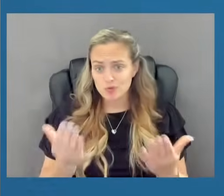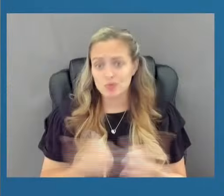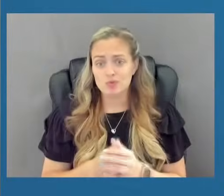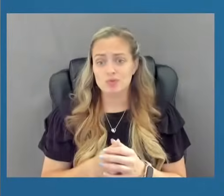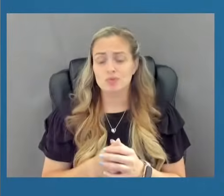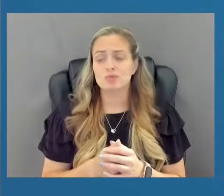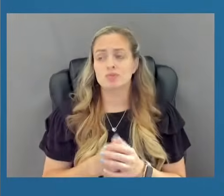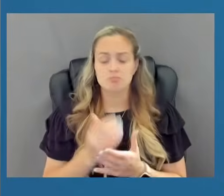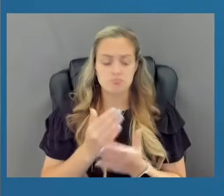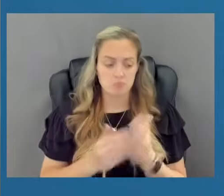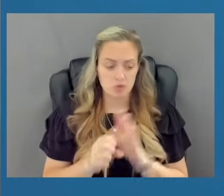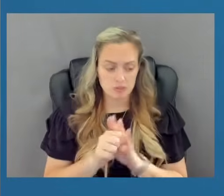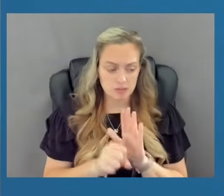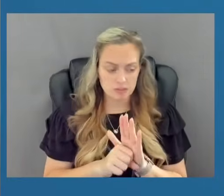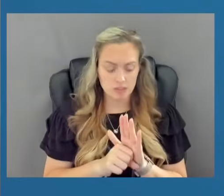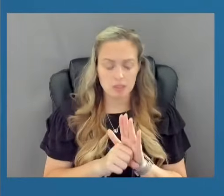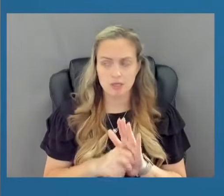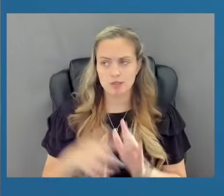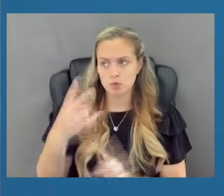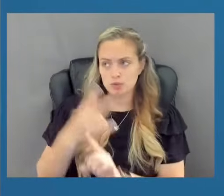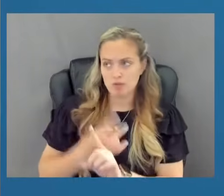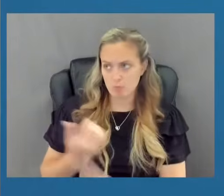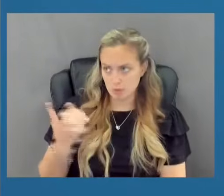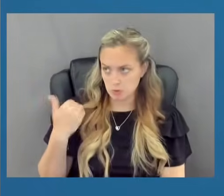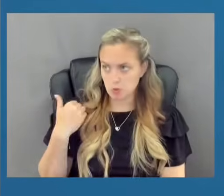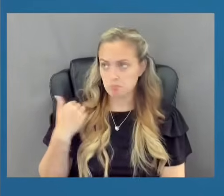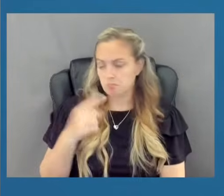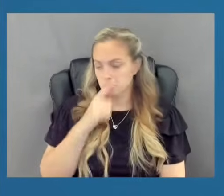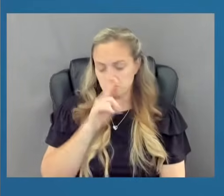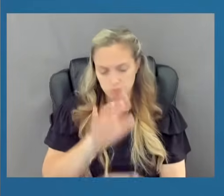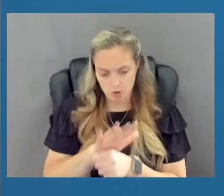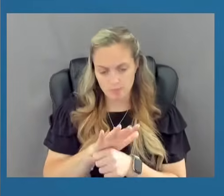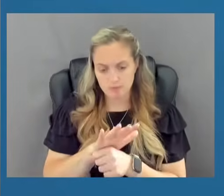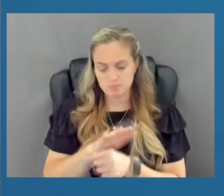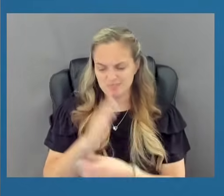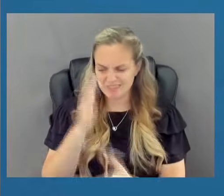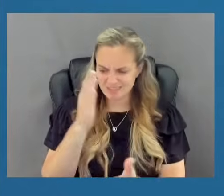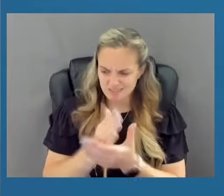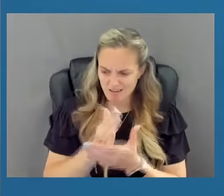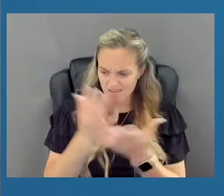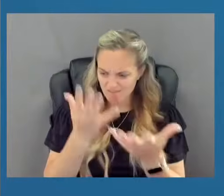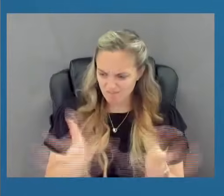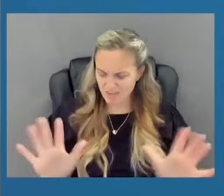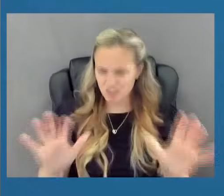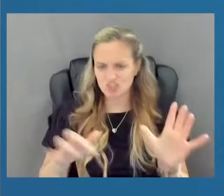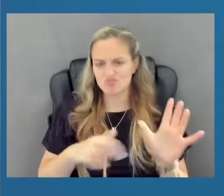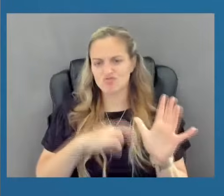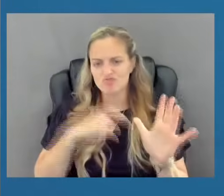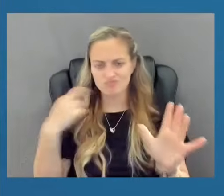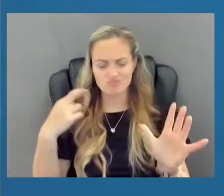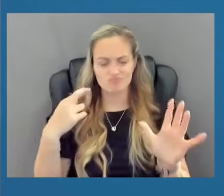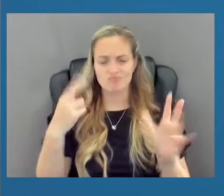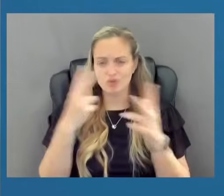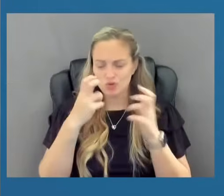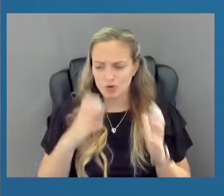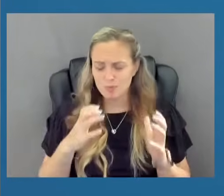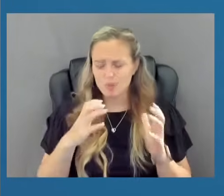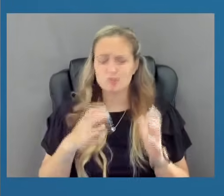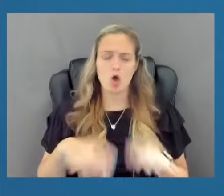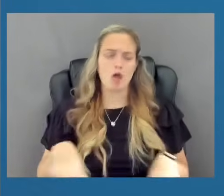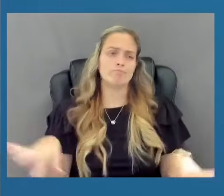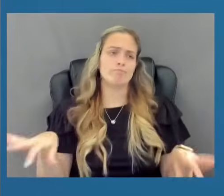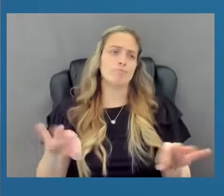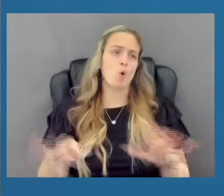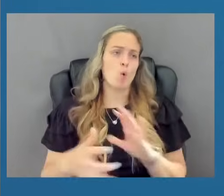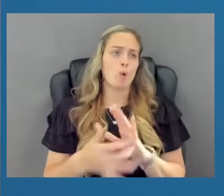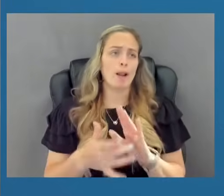of our state. You know, 7 months ago I made a vow to stop dangerous criminals from walking free on minor technicalities. These stories